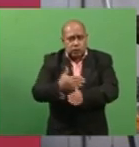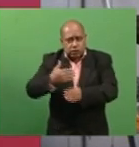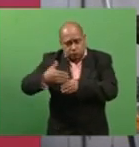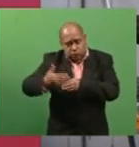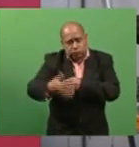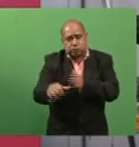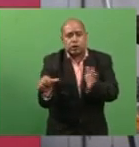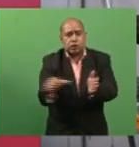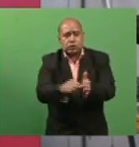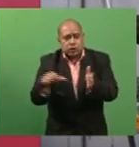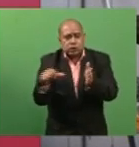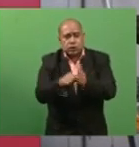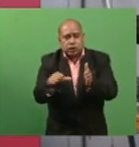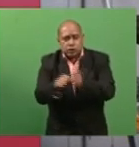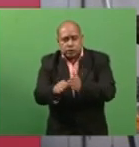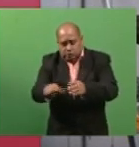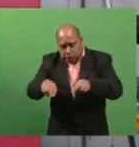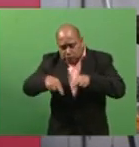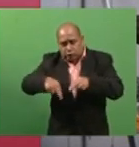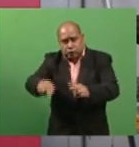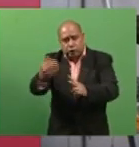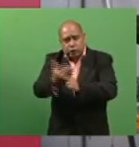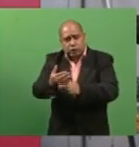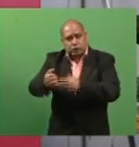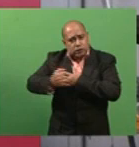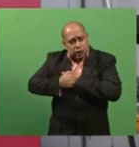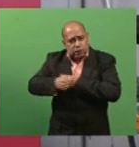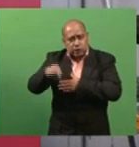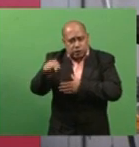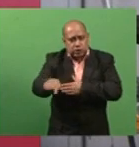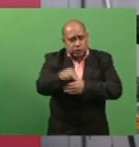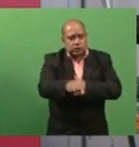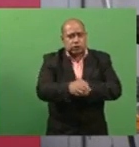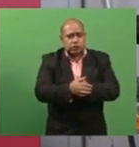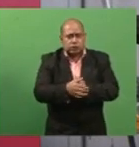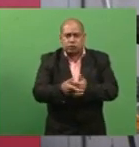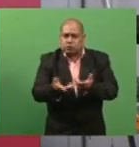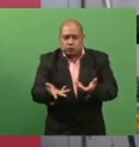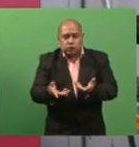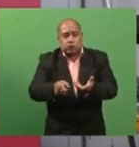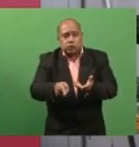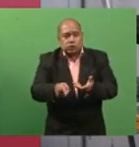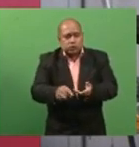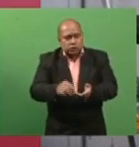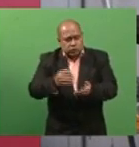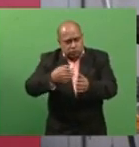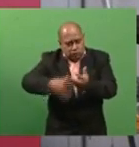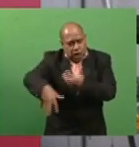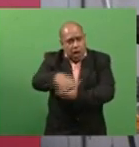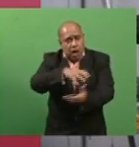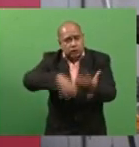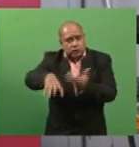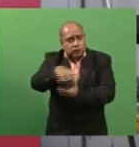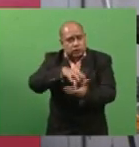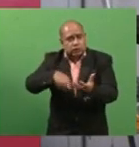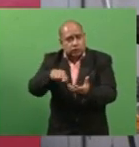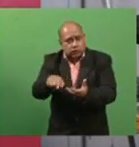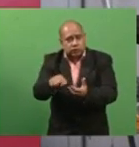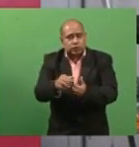through COVID-19 and more recently through Tropical Cyclone Harold. And they really do deserve